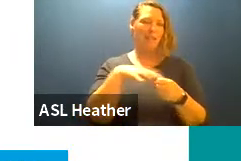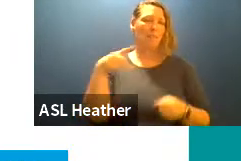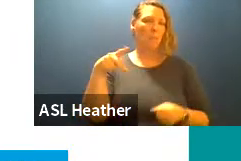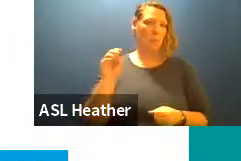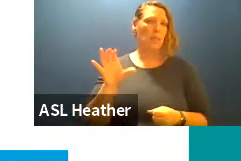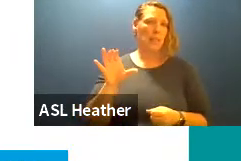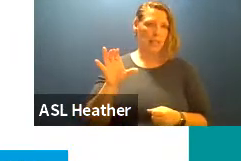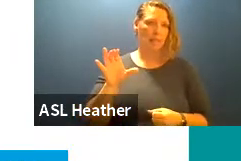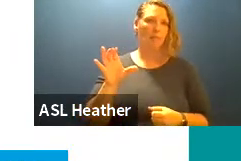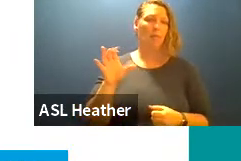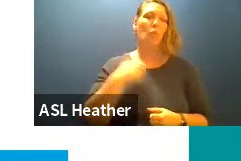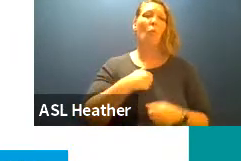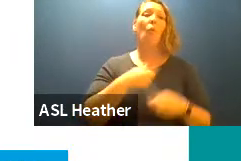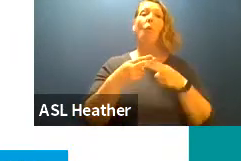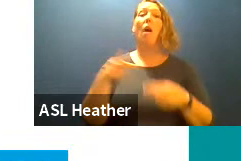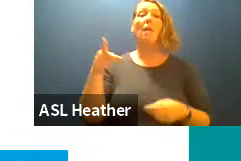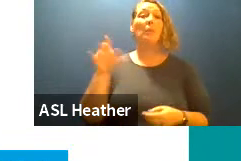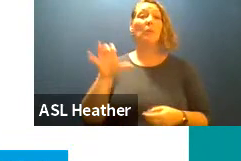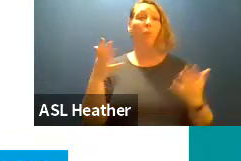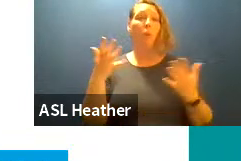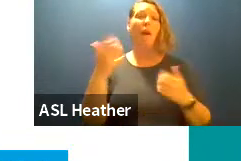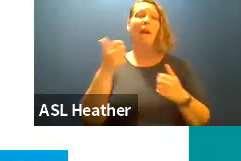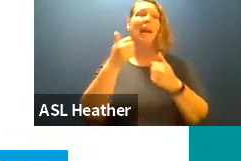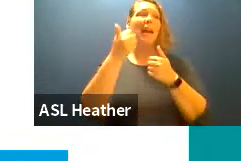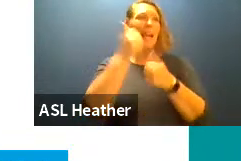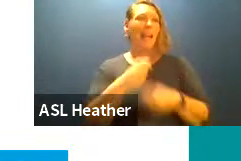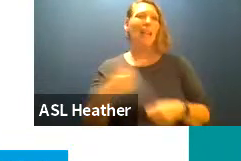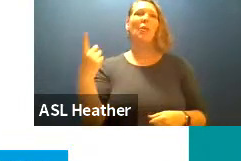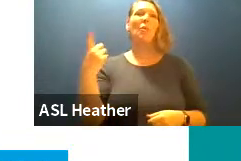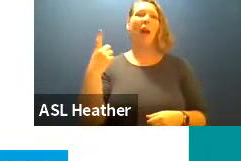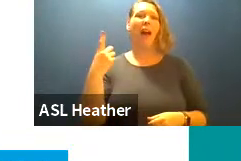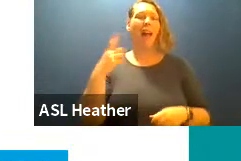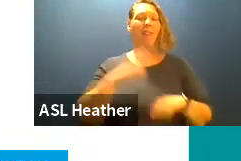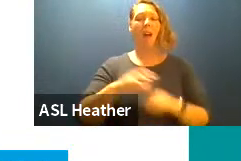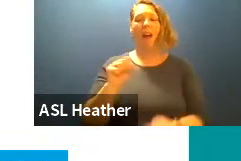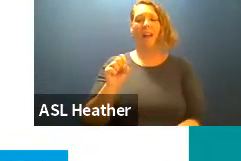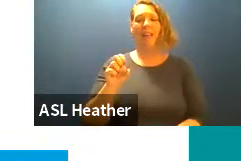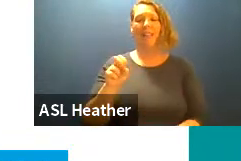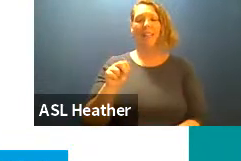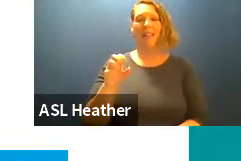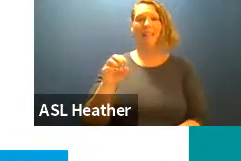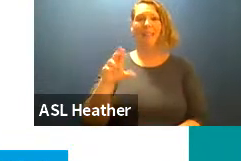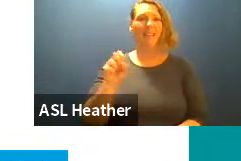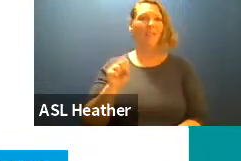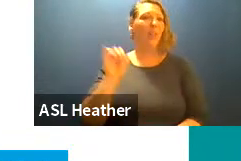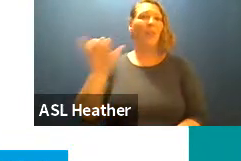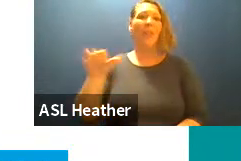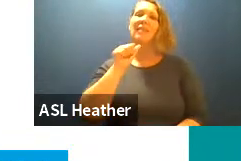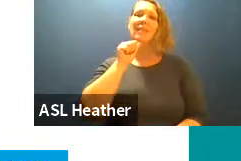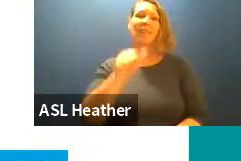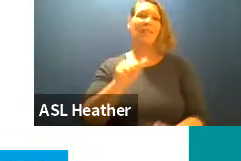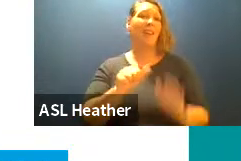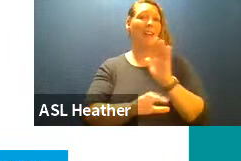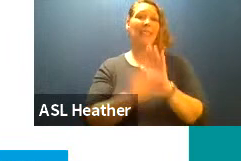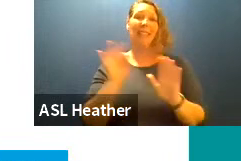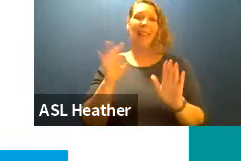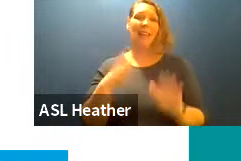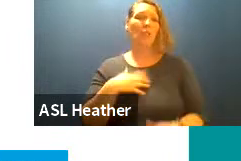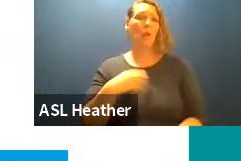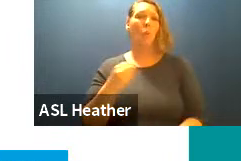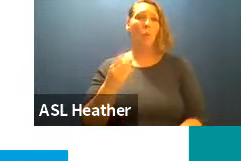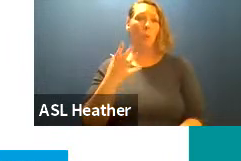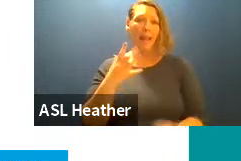people of color. And what we're calling people of color are anyone on the census who didn't select white